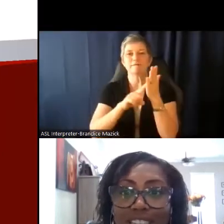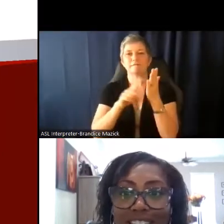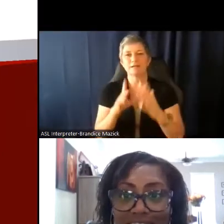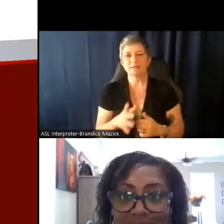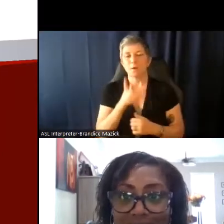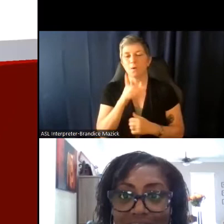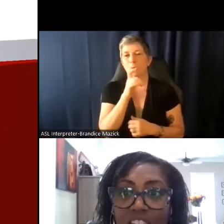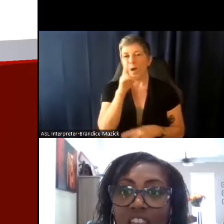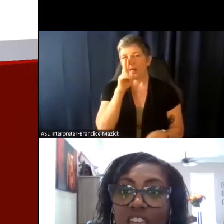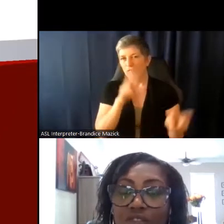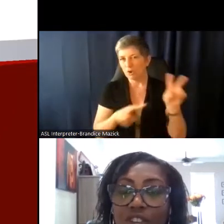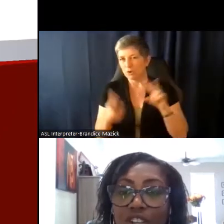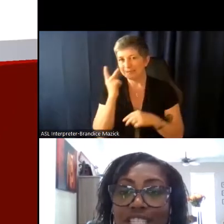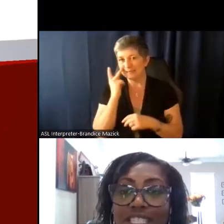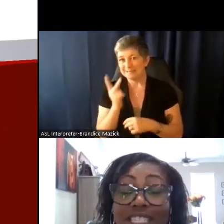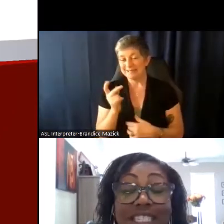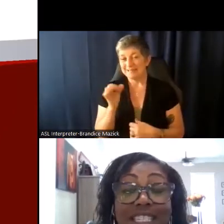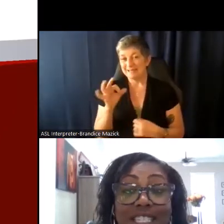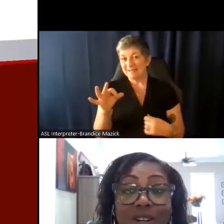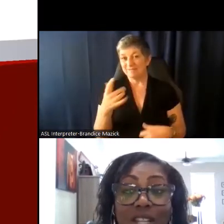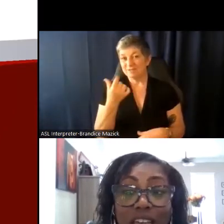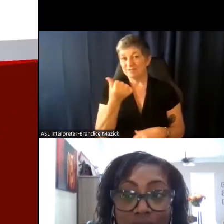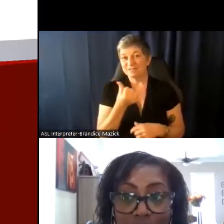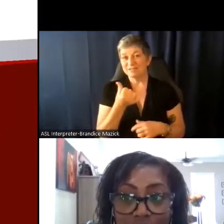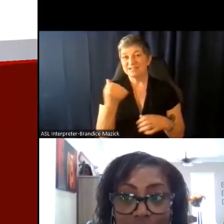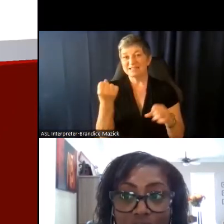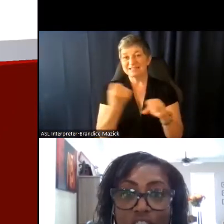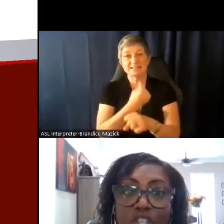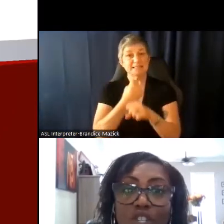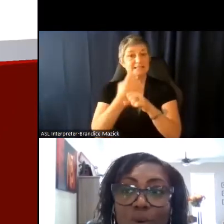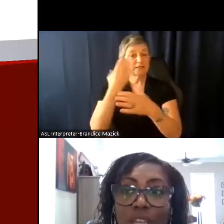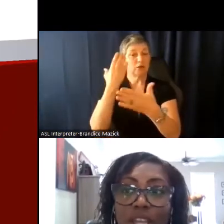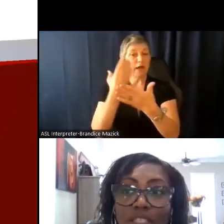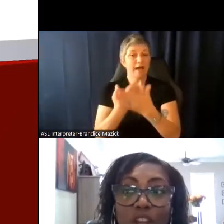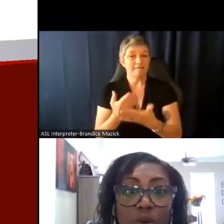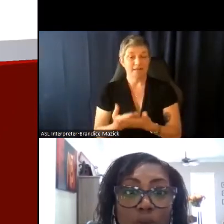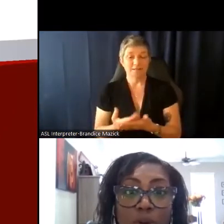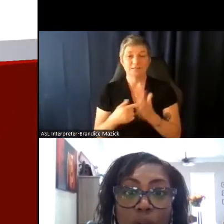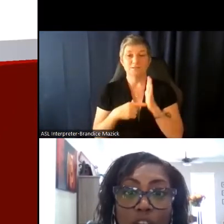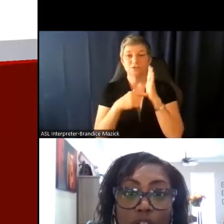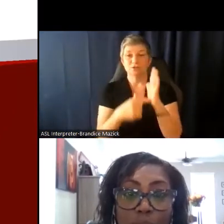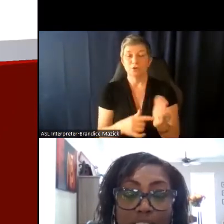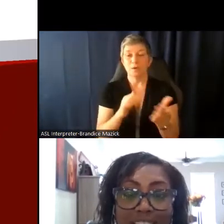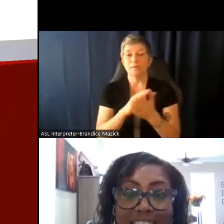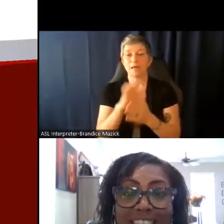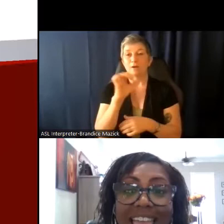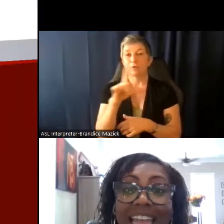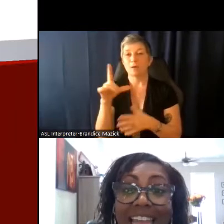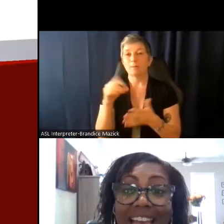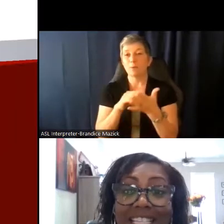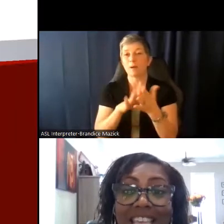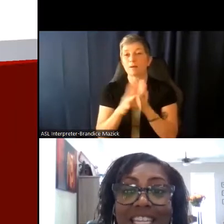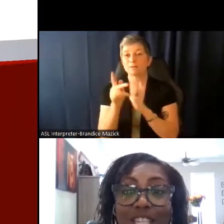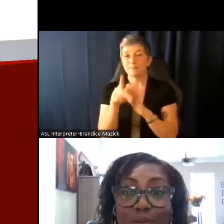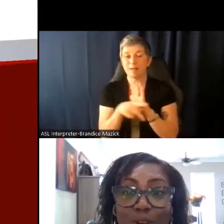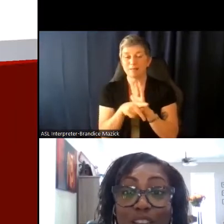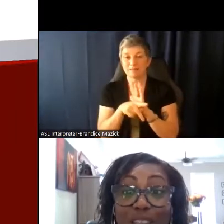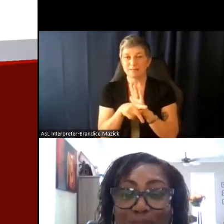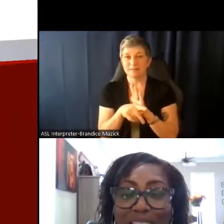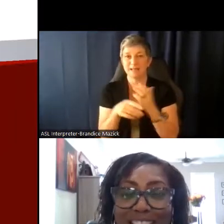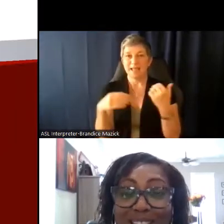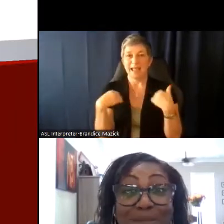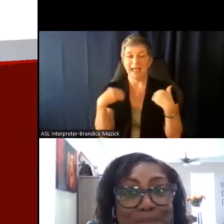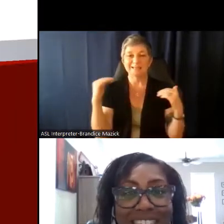are looking to see if there is statistical evidence showing that a criminal records policy has a